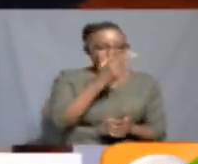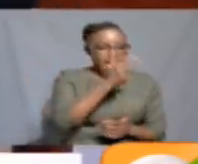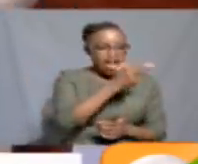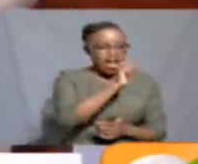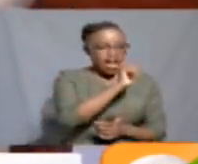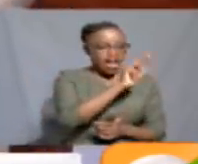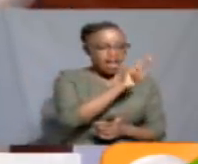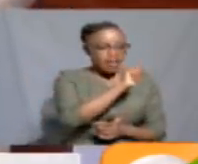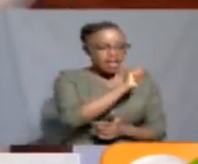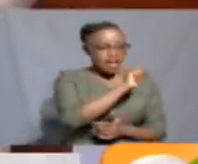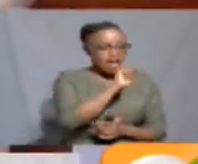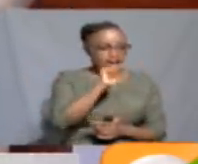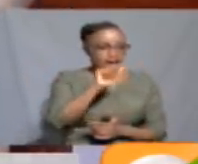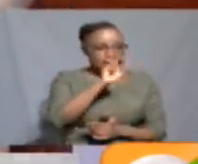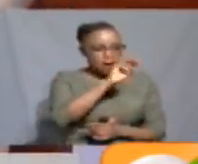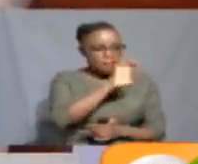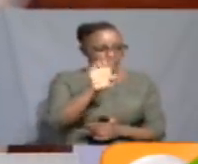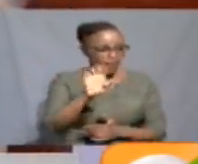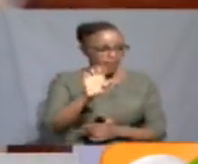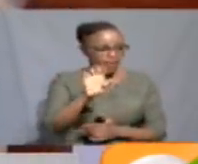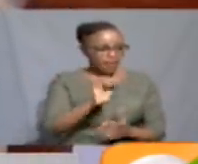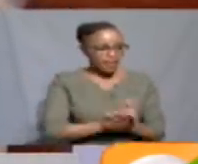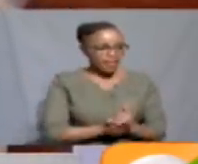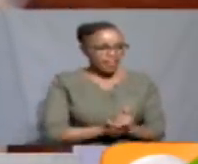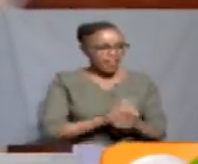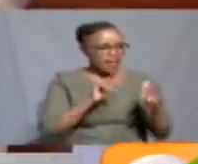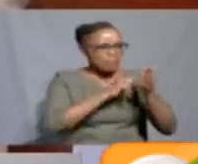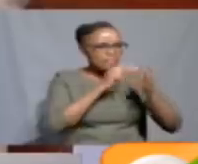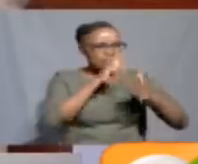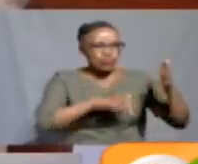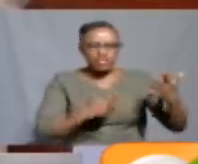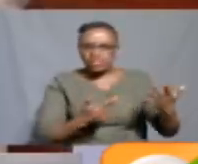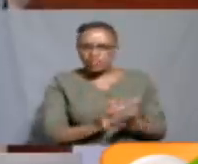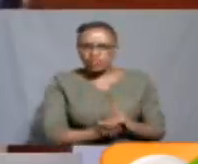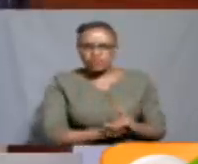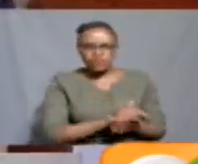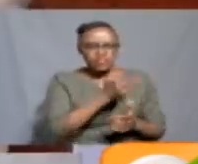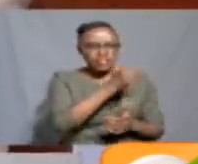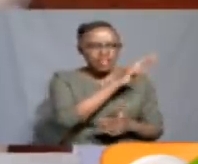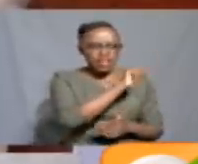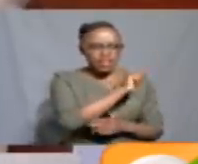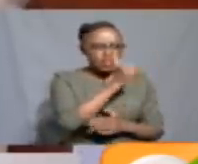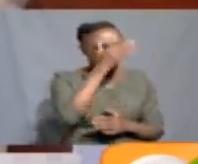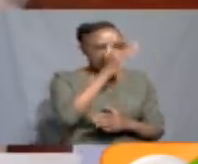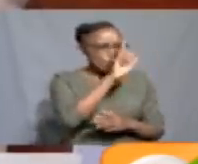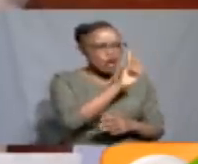Har Ambe. Har Har Ambe. Which means what? Ambe is one of the goddess.